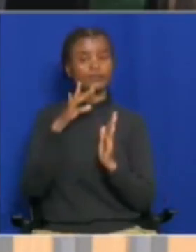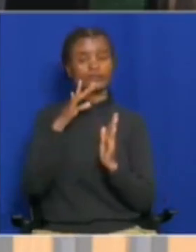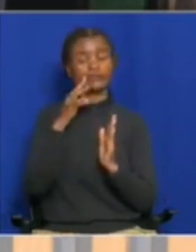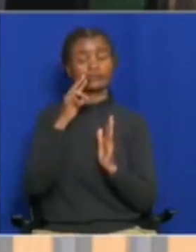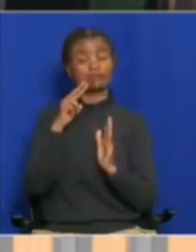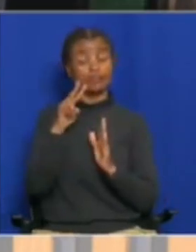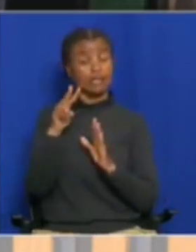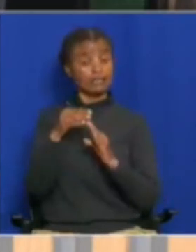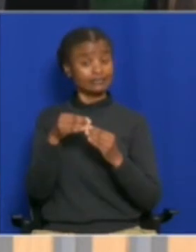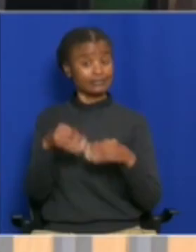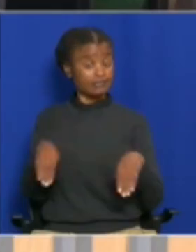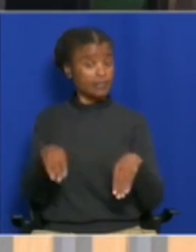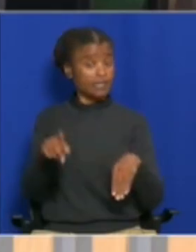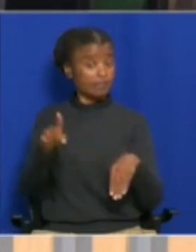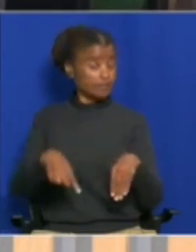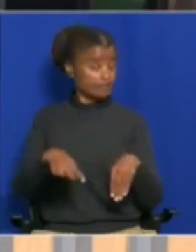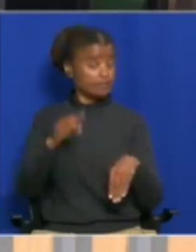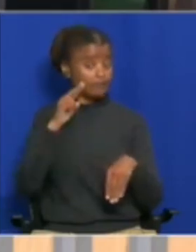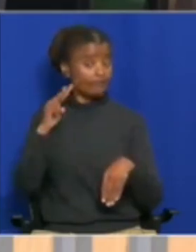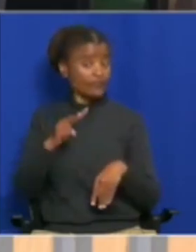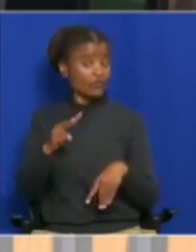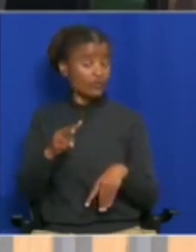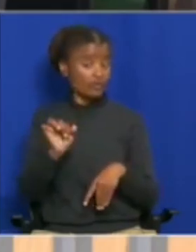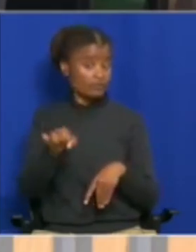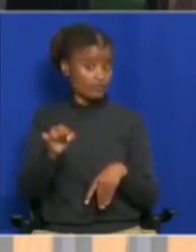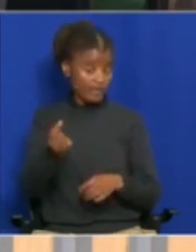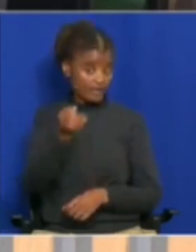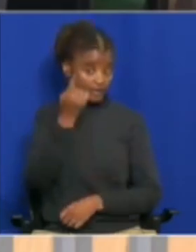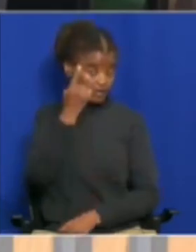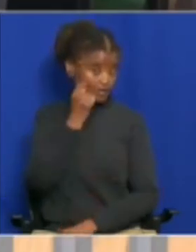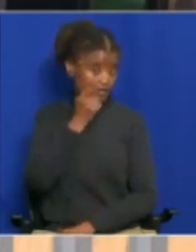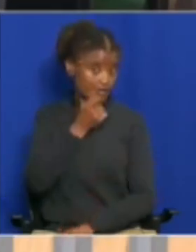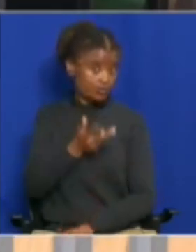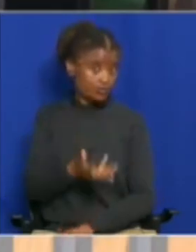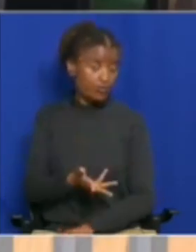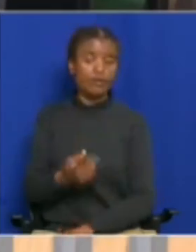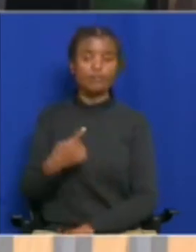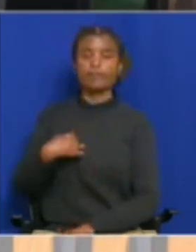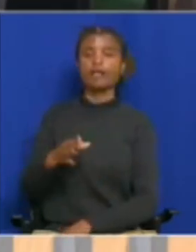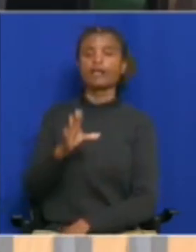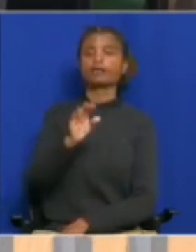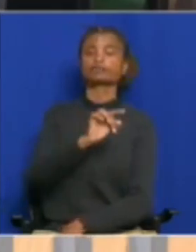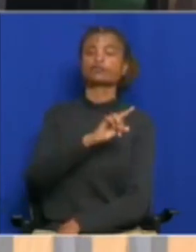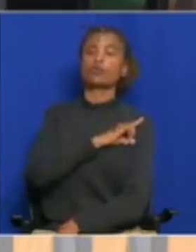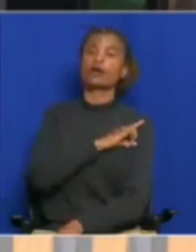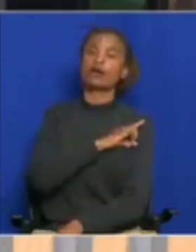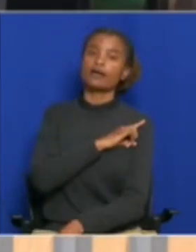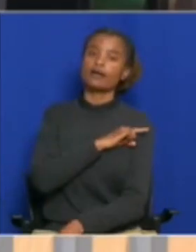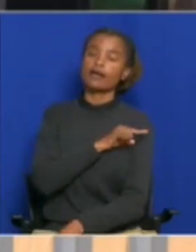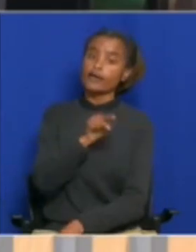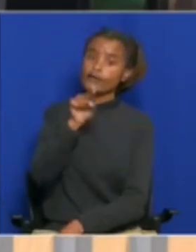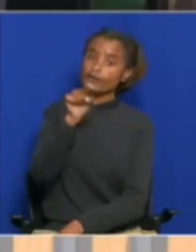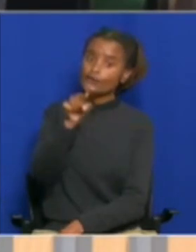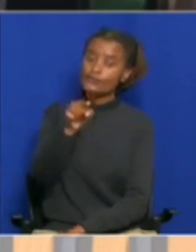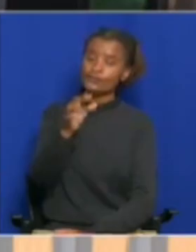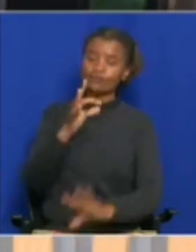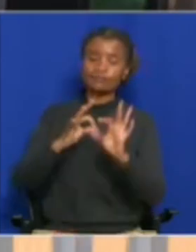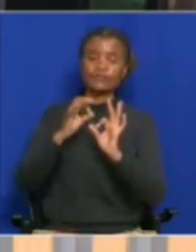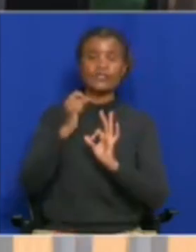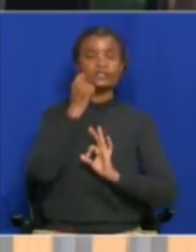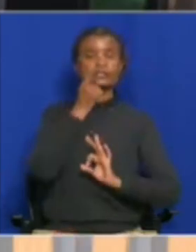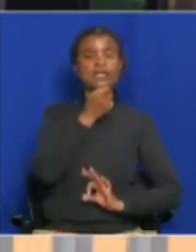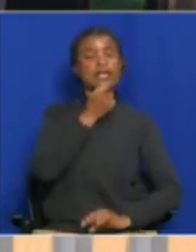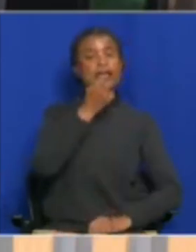you to say that? I'm asking you this because you said you believe that he had